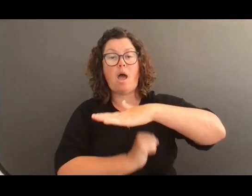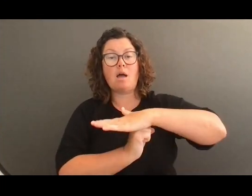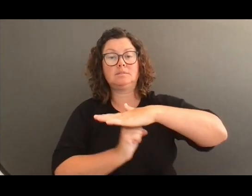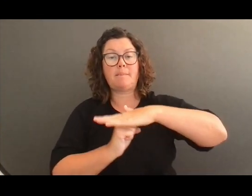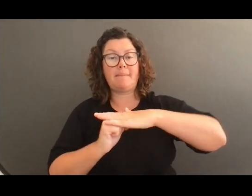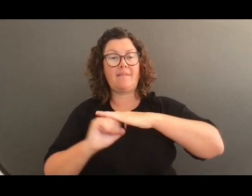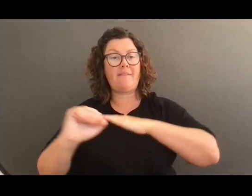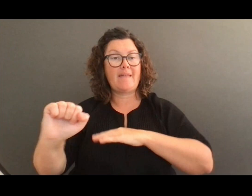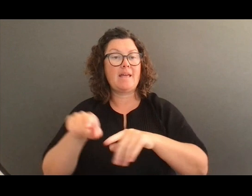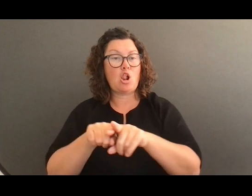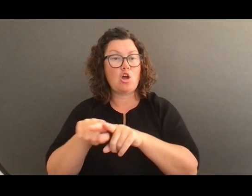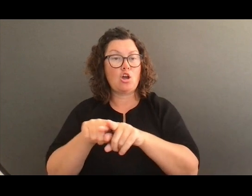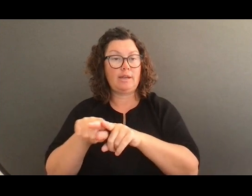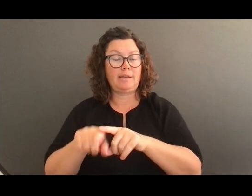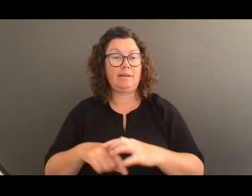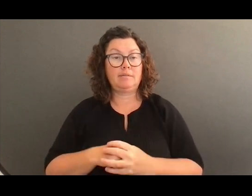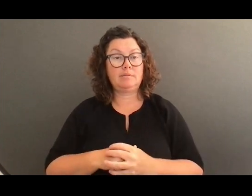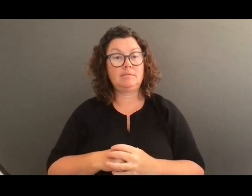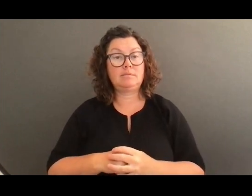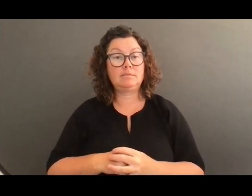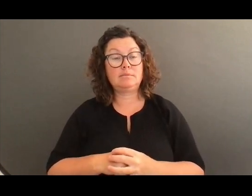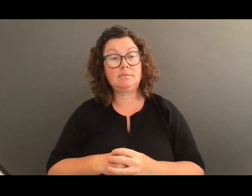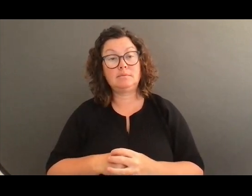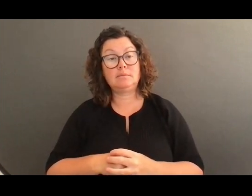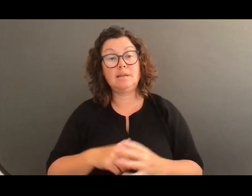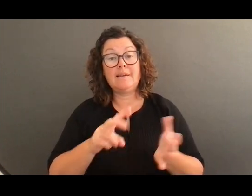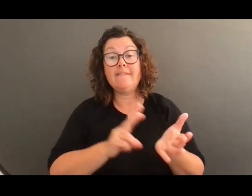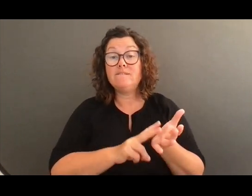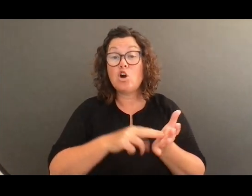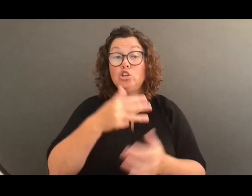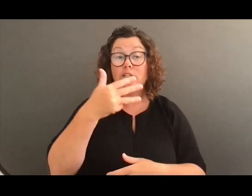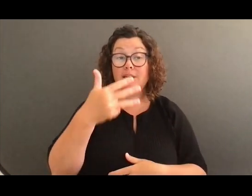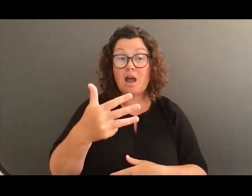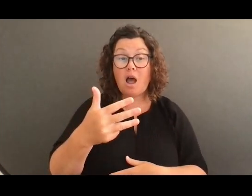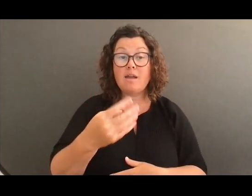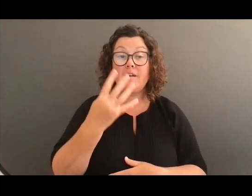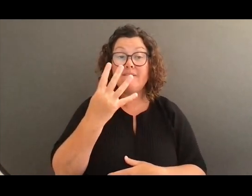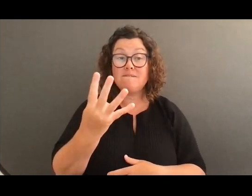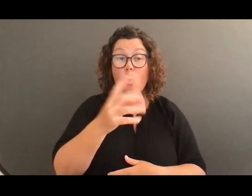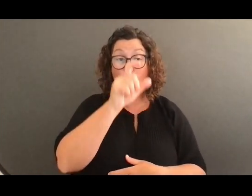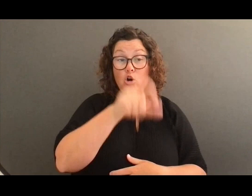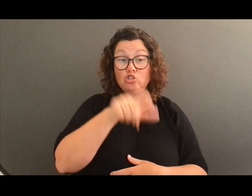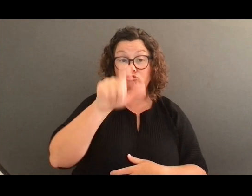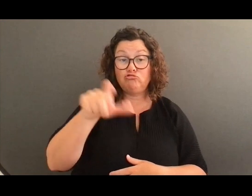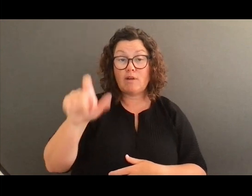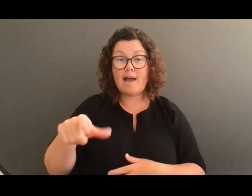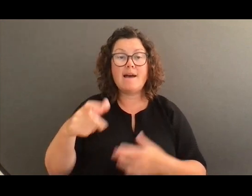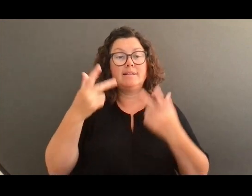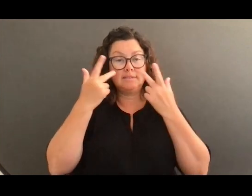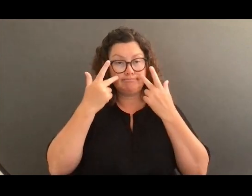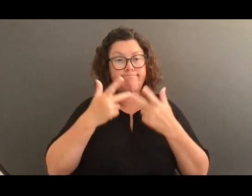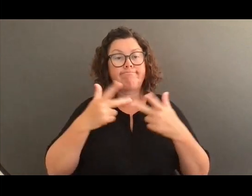So, in the version 9, the four strands have been made explicit, as I said, up